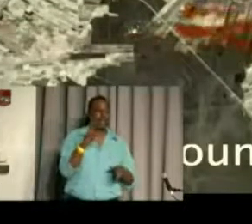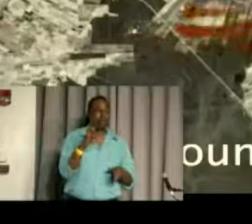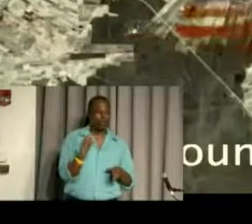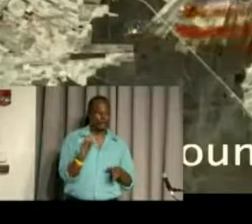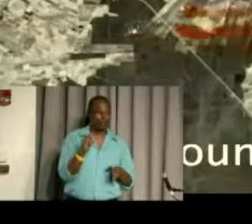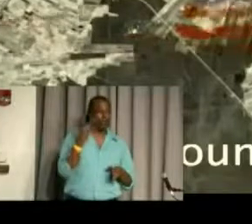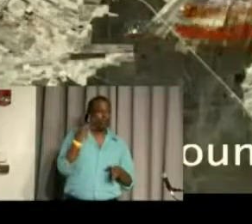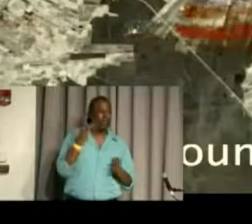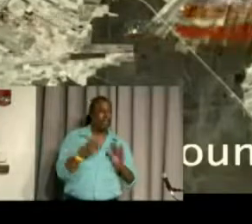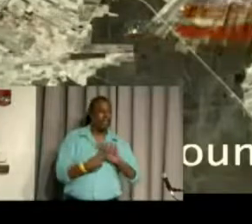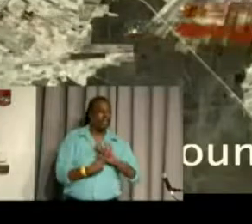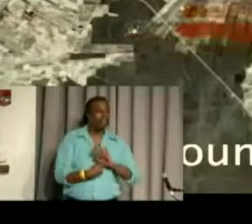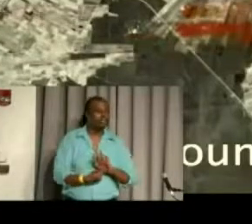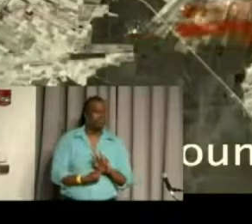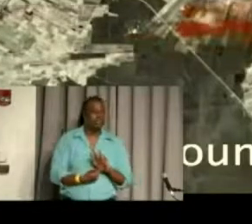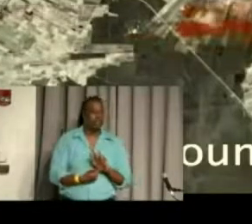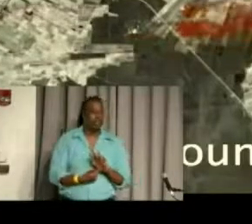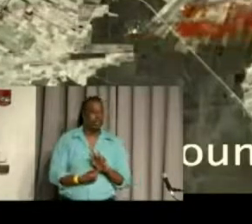show how